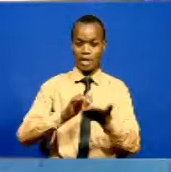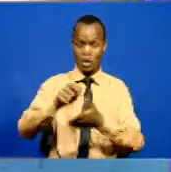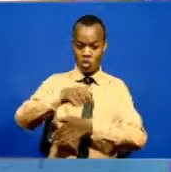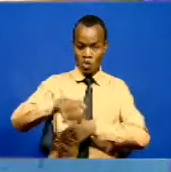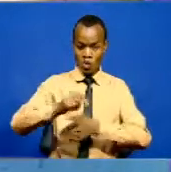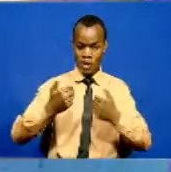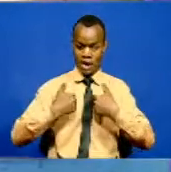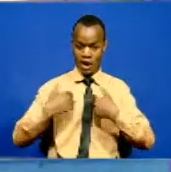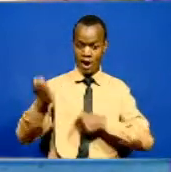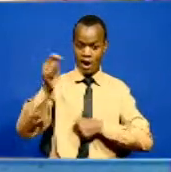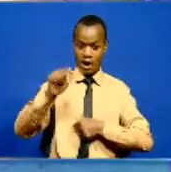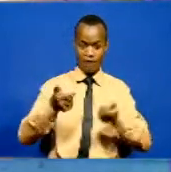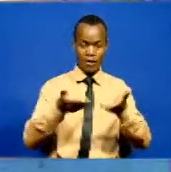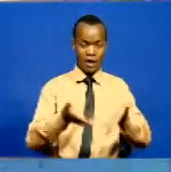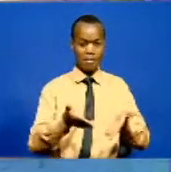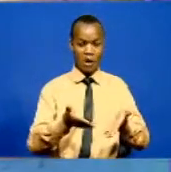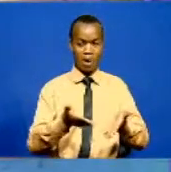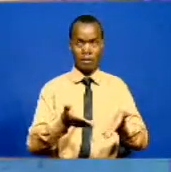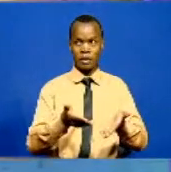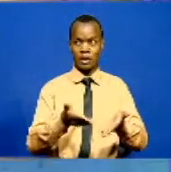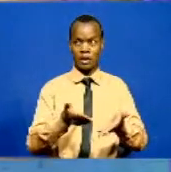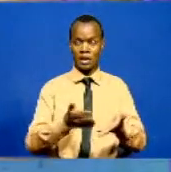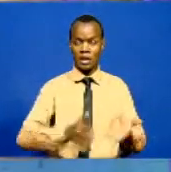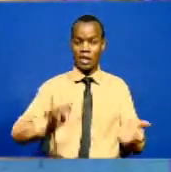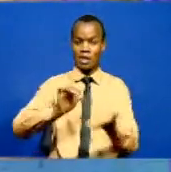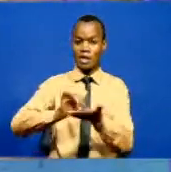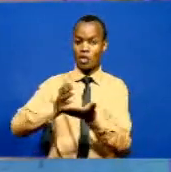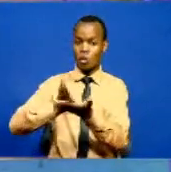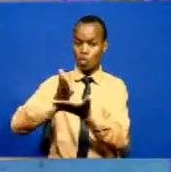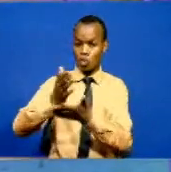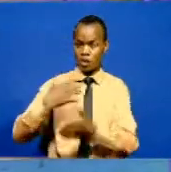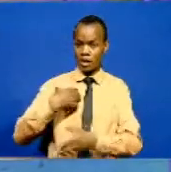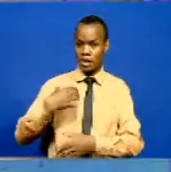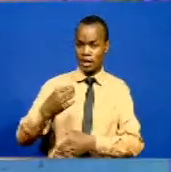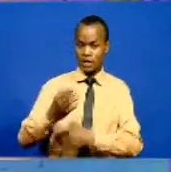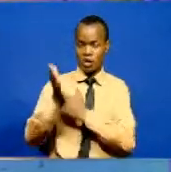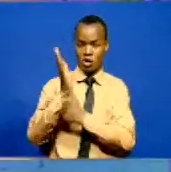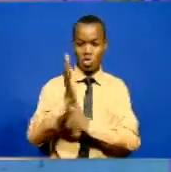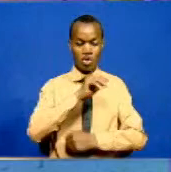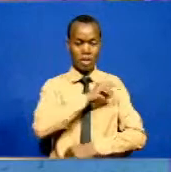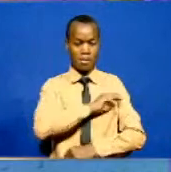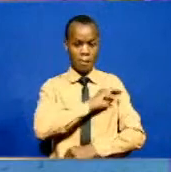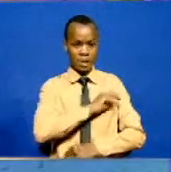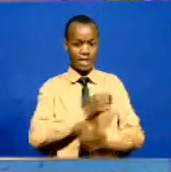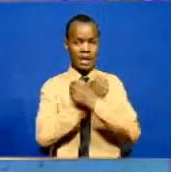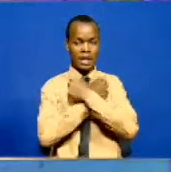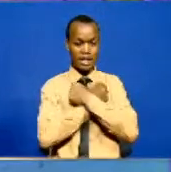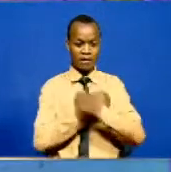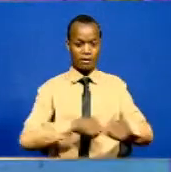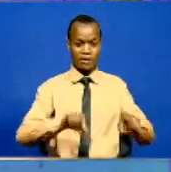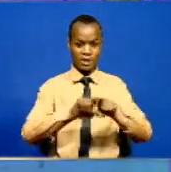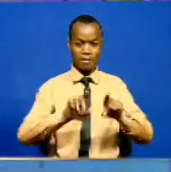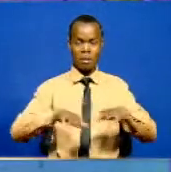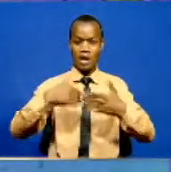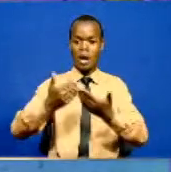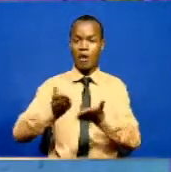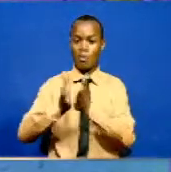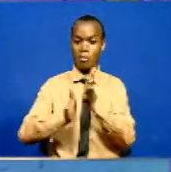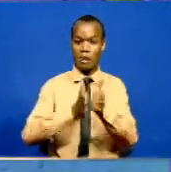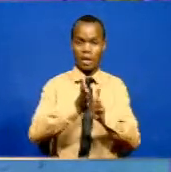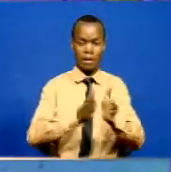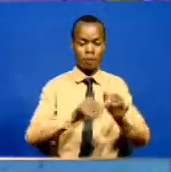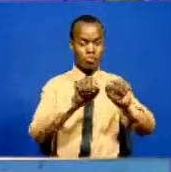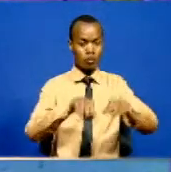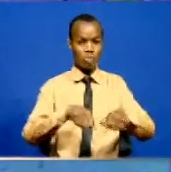sanctuary, to understand that because of the richness of God's mercy and love, a way has been found out to endear